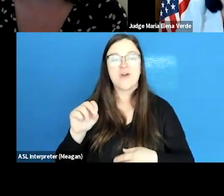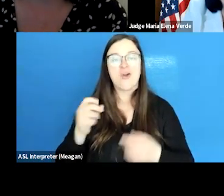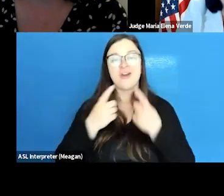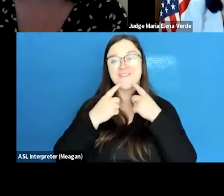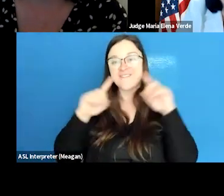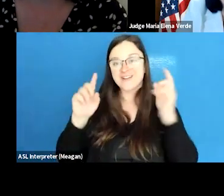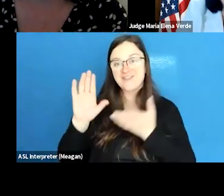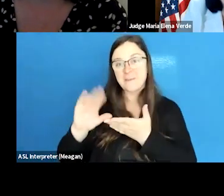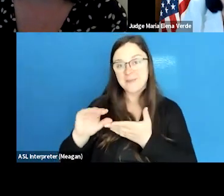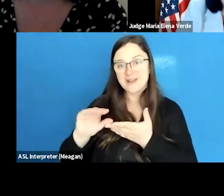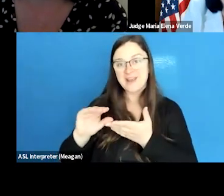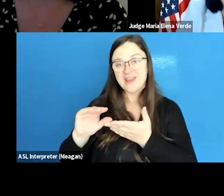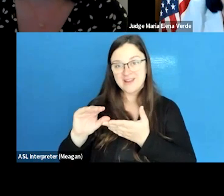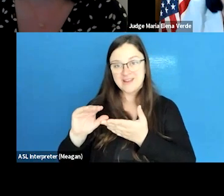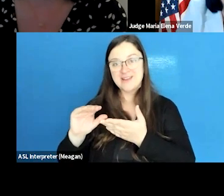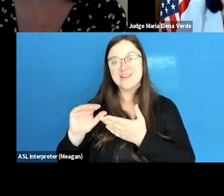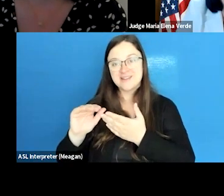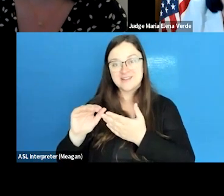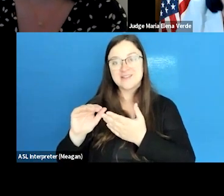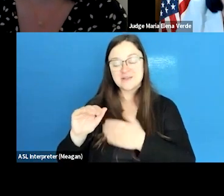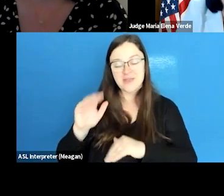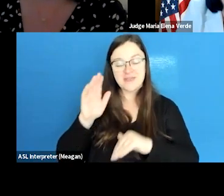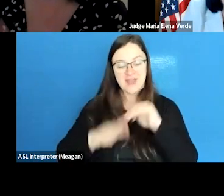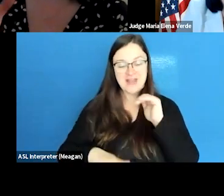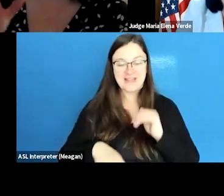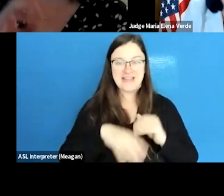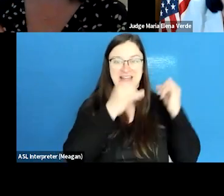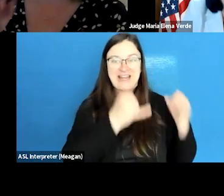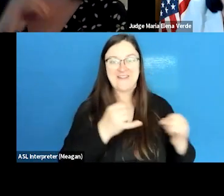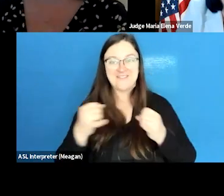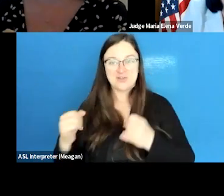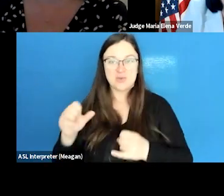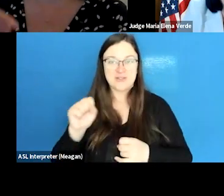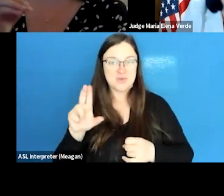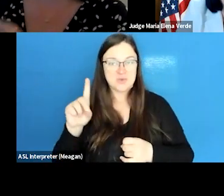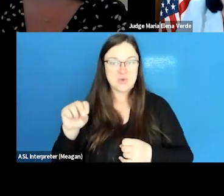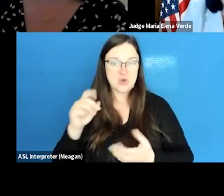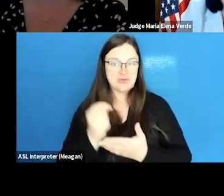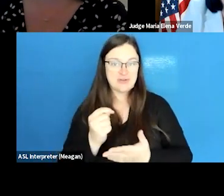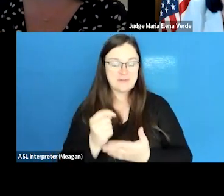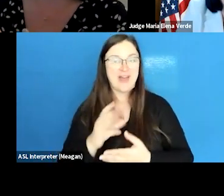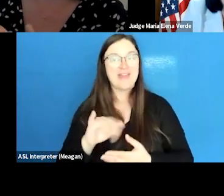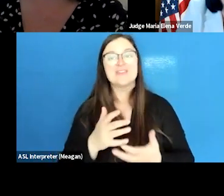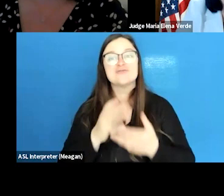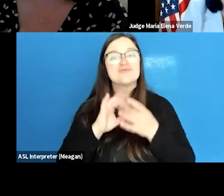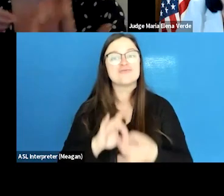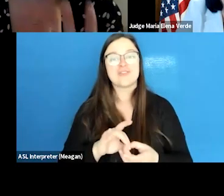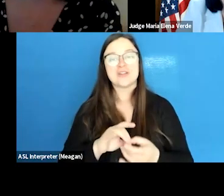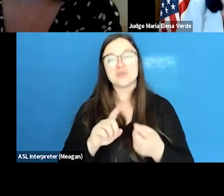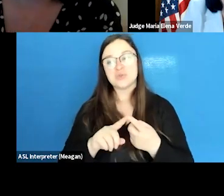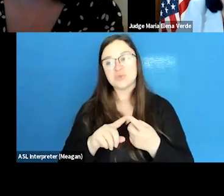by couples therapy than individual substance use disorder treatment. And this has a lot to do with modeling